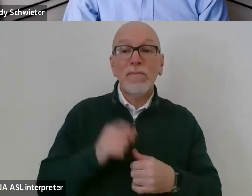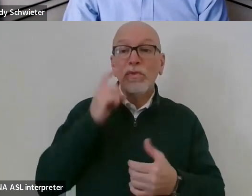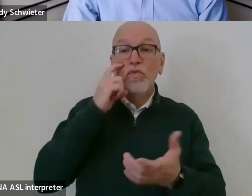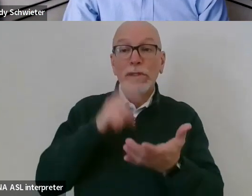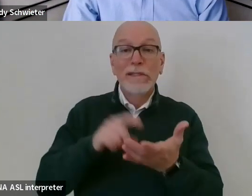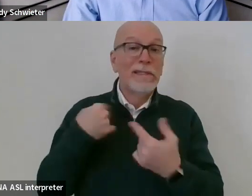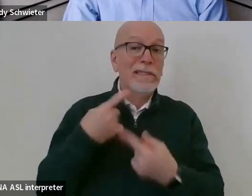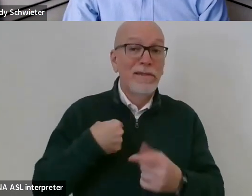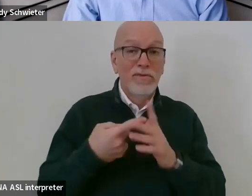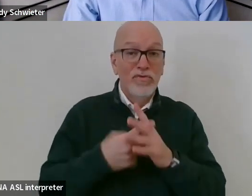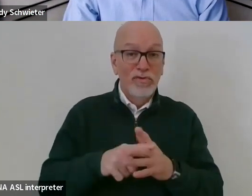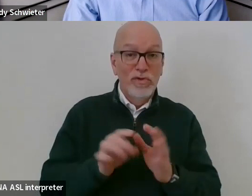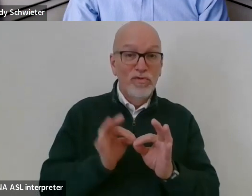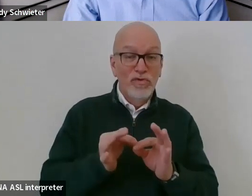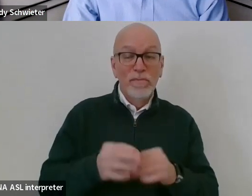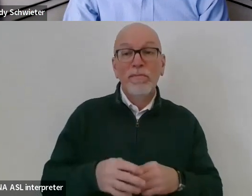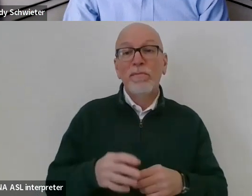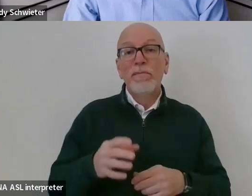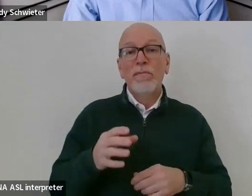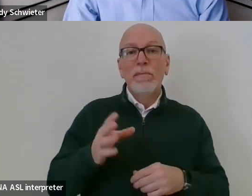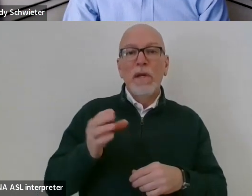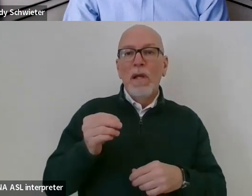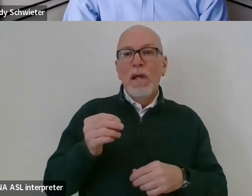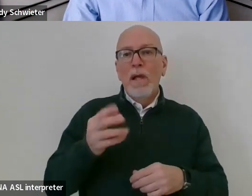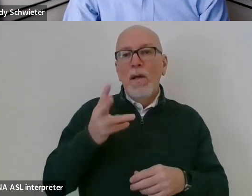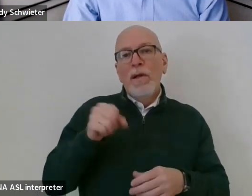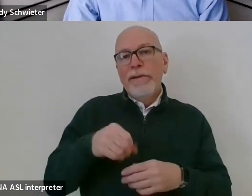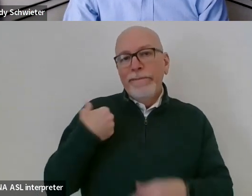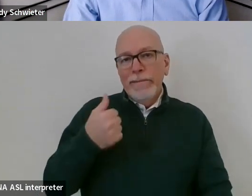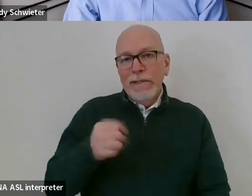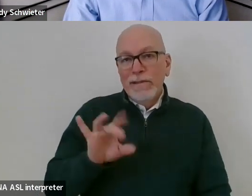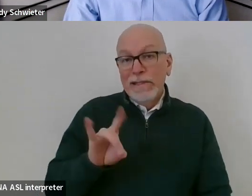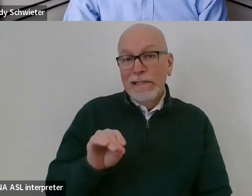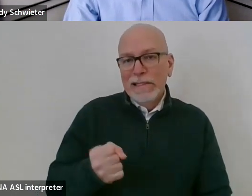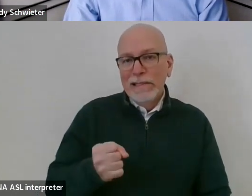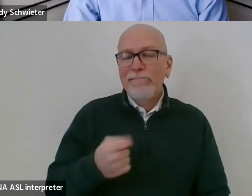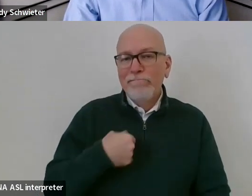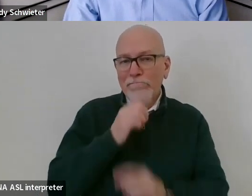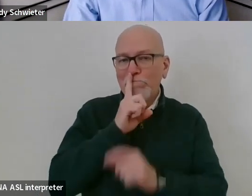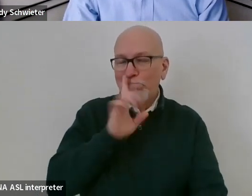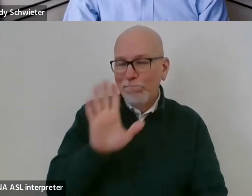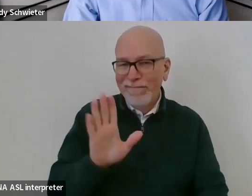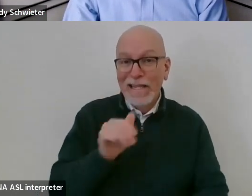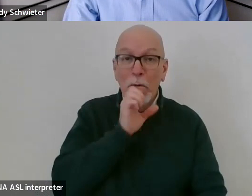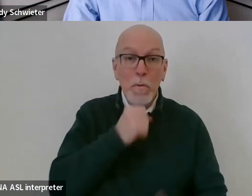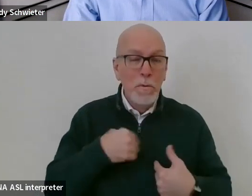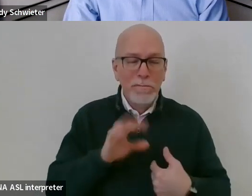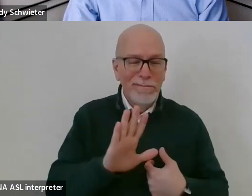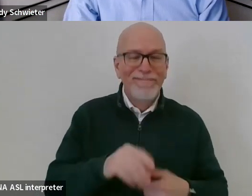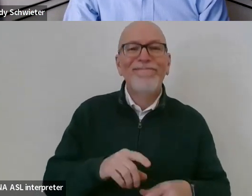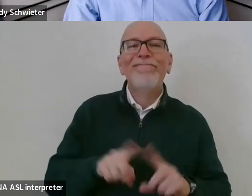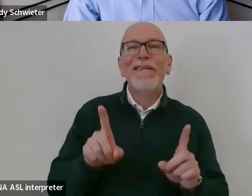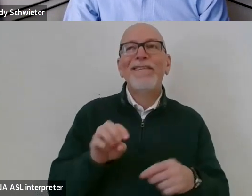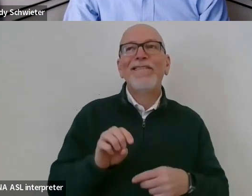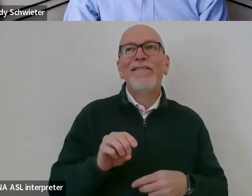ever started in interpreting, and I'll just say it was in the 80s. That's about all I'll say. But I'm dating myself here.